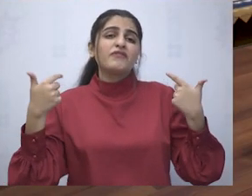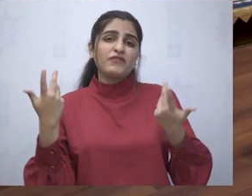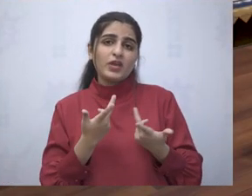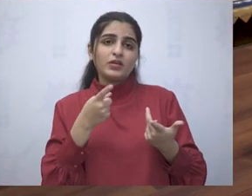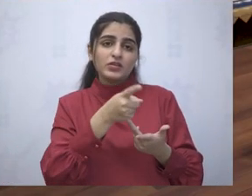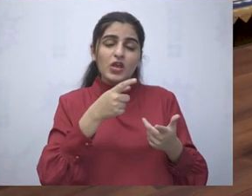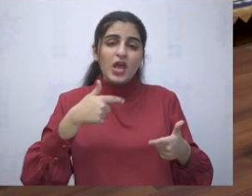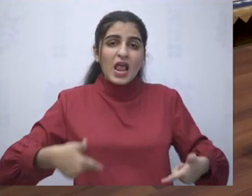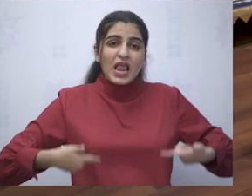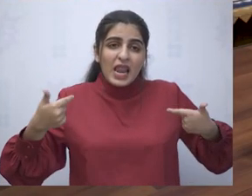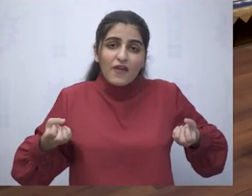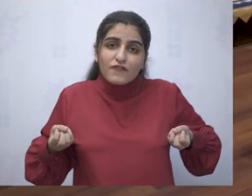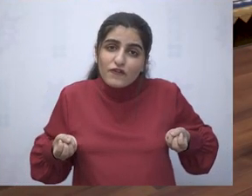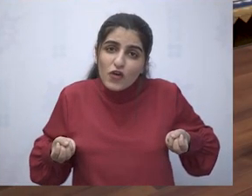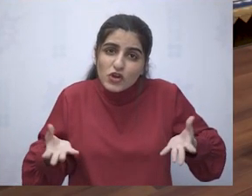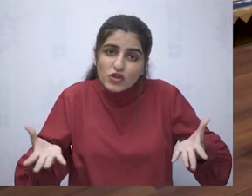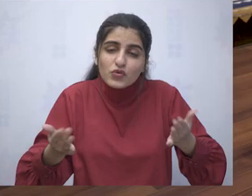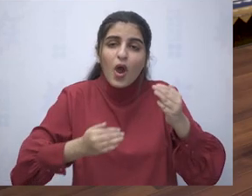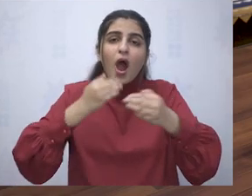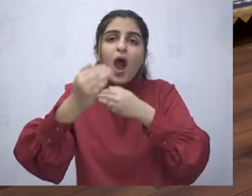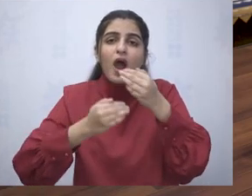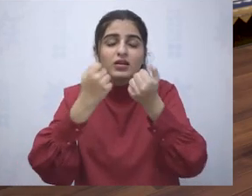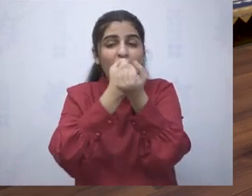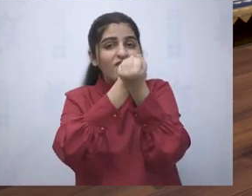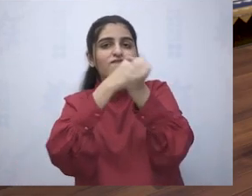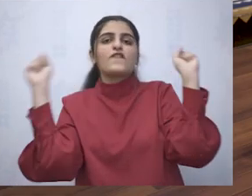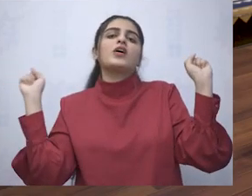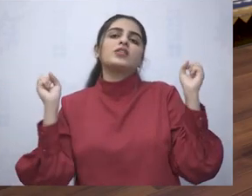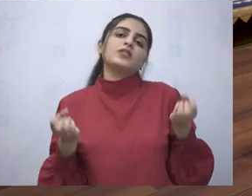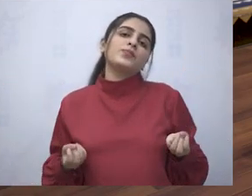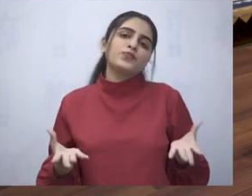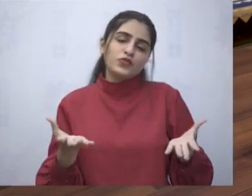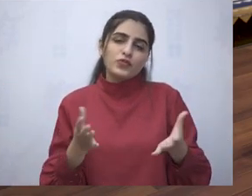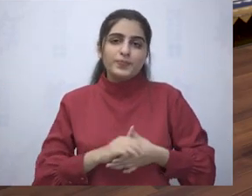their plight, they begin their journey towards healing and freedom.